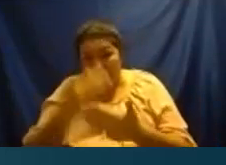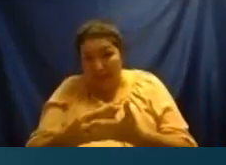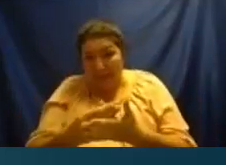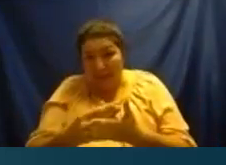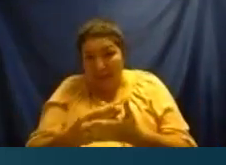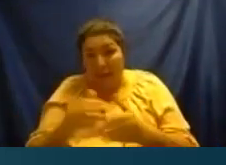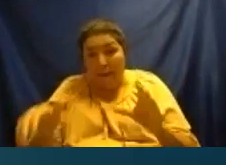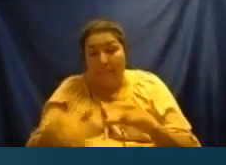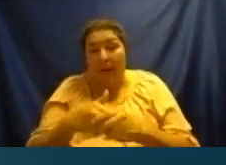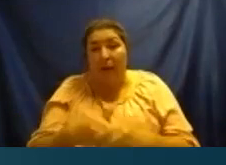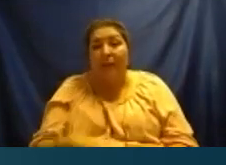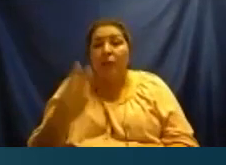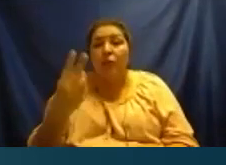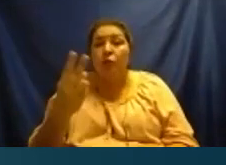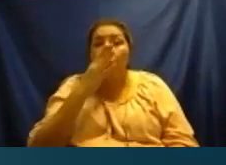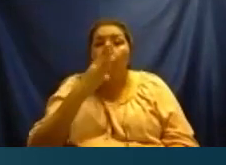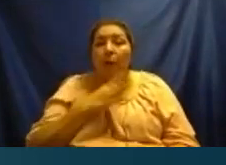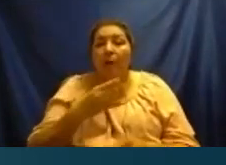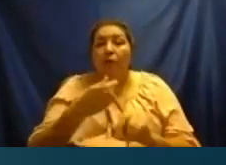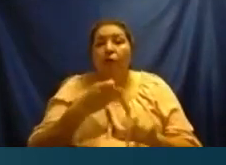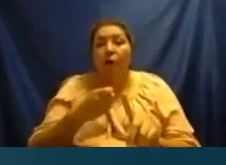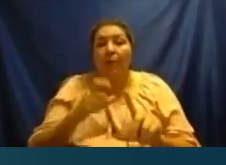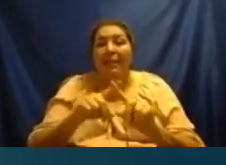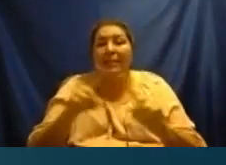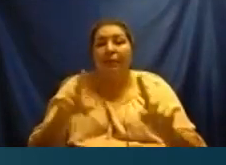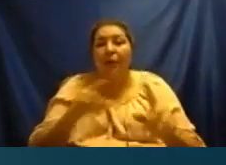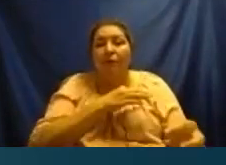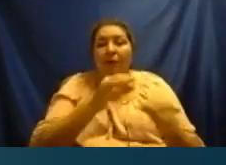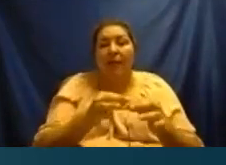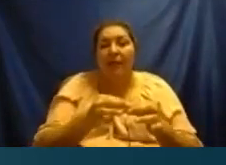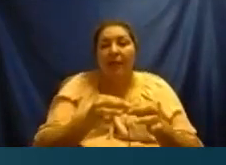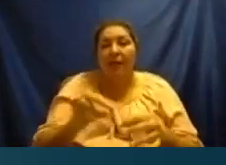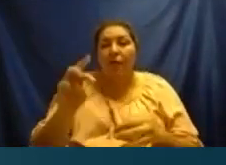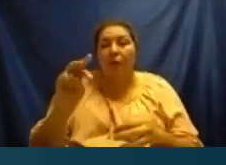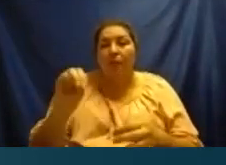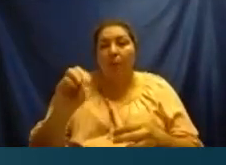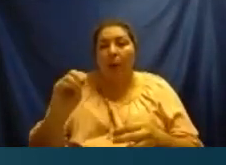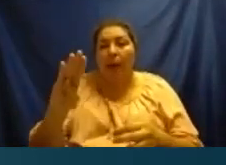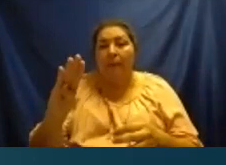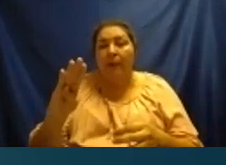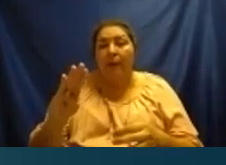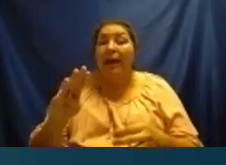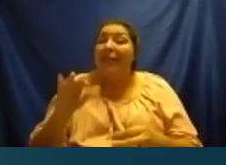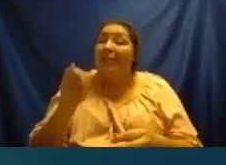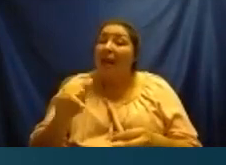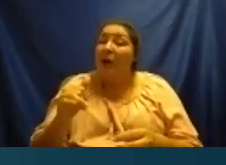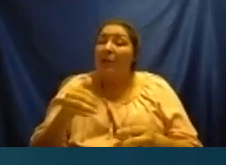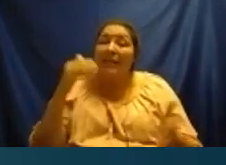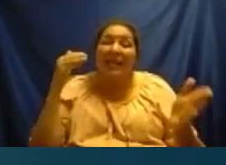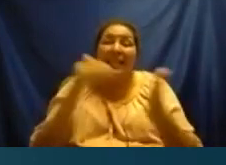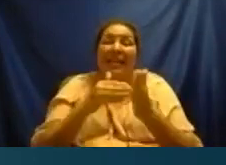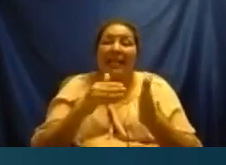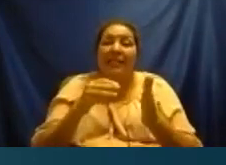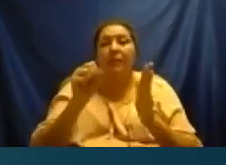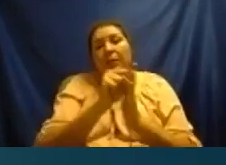contradiction to what God had commanded. Listen to what we read in Deuteronomy chapter 23, beginning in verse